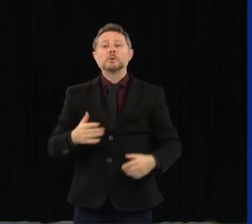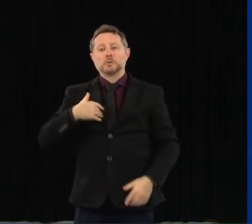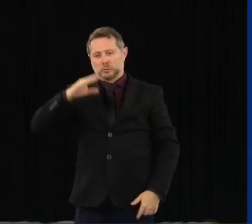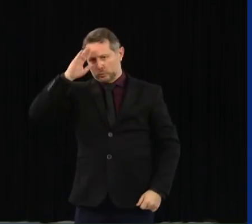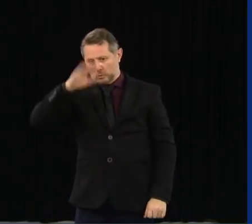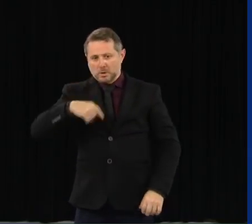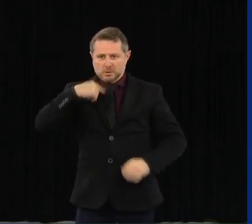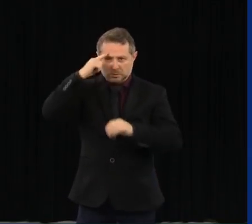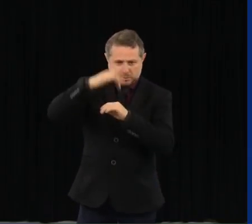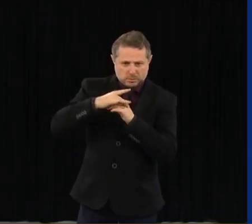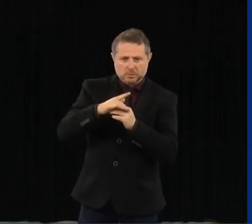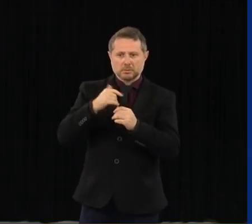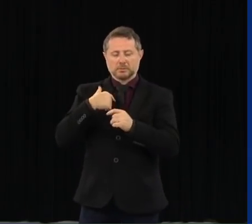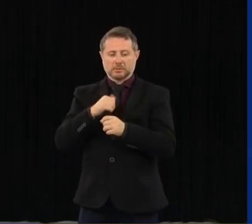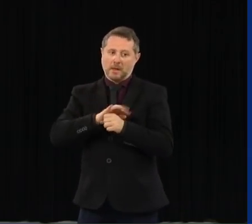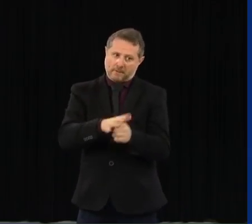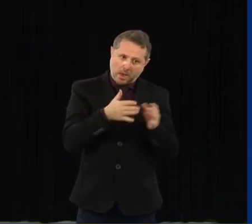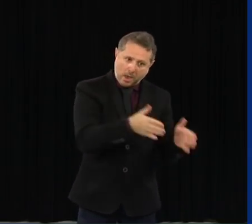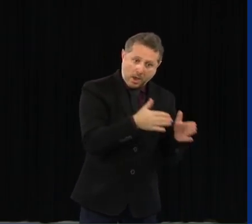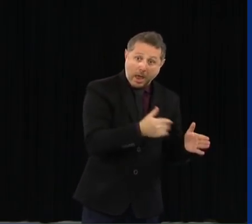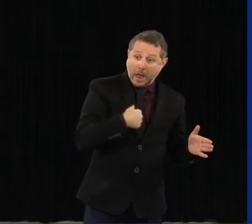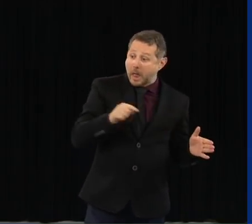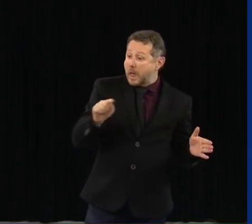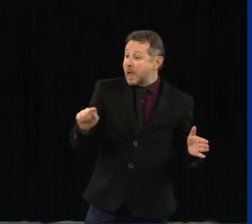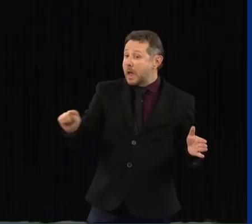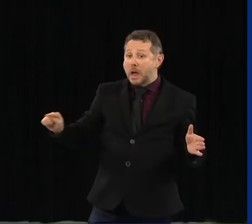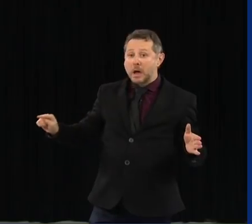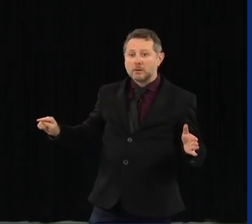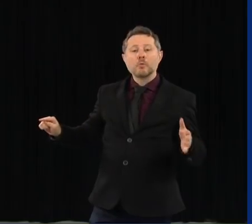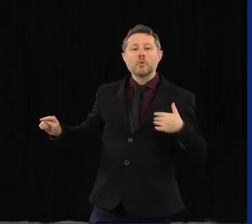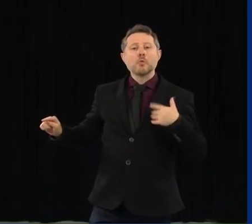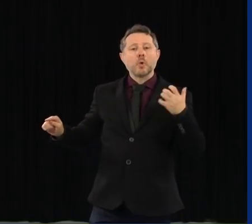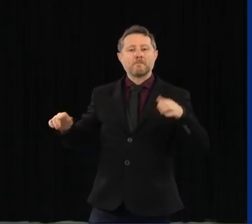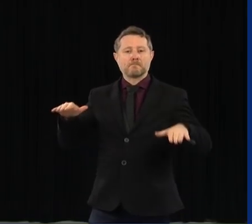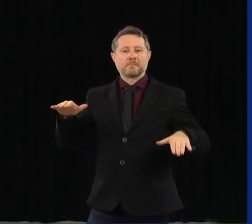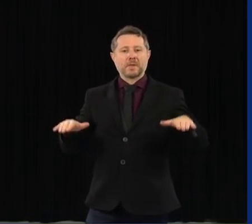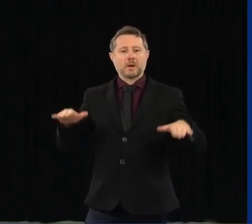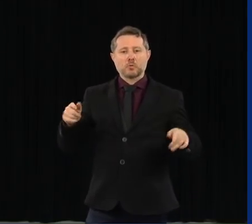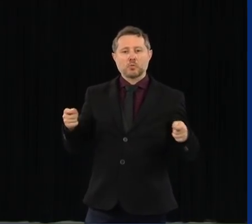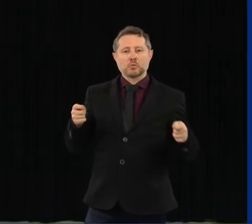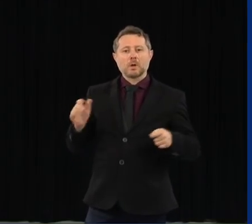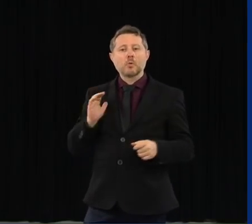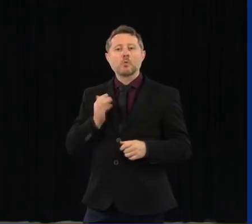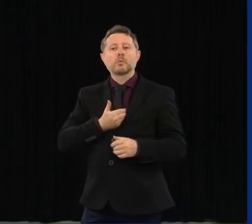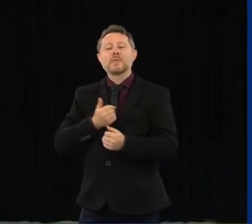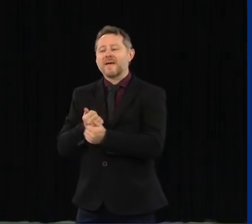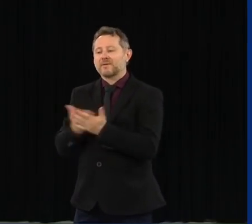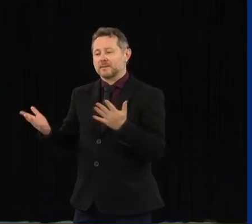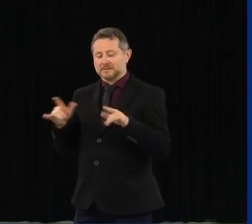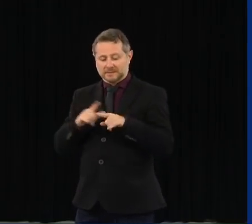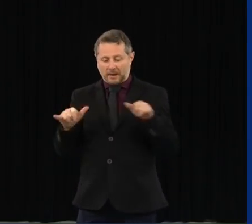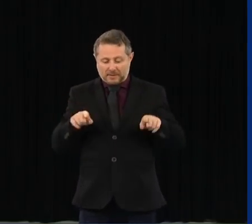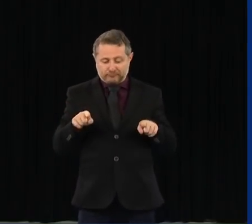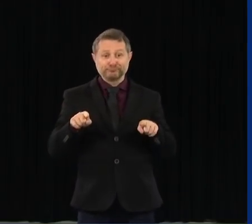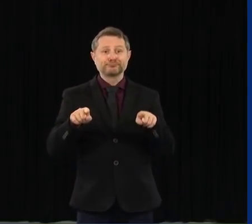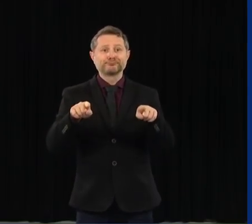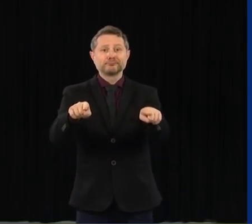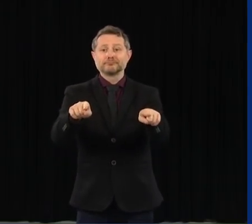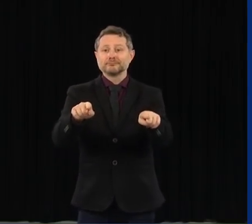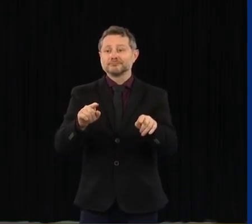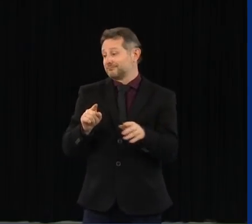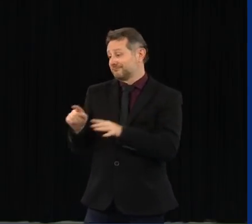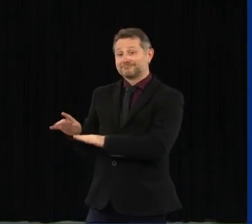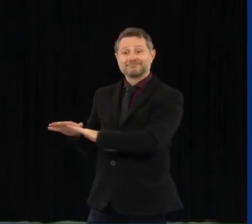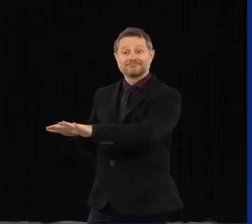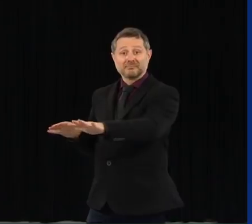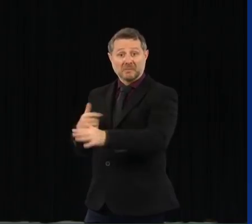coronavirus situation, but you have to be able to walk and chew gum. We have to move forward at the same time, and that's why passing the budget and